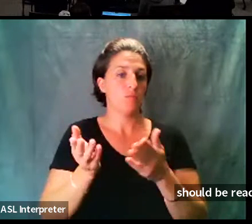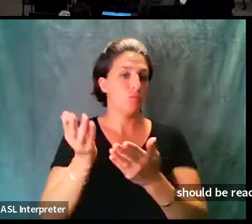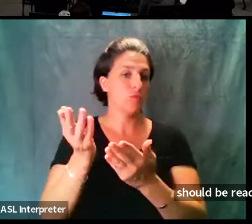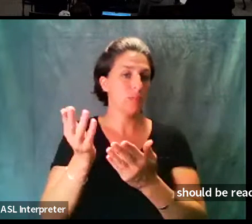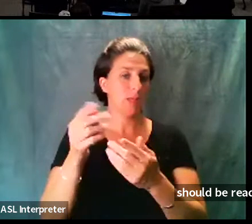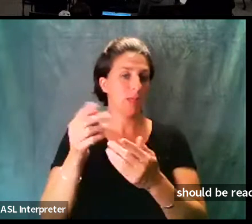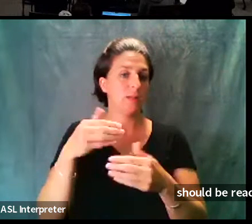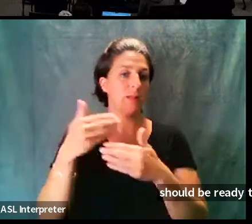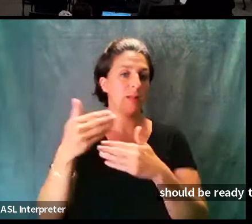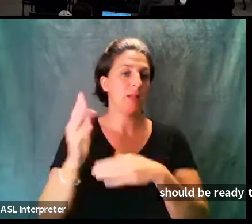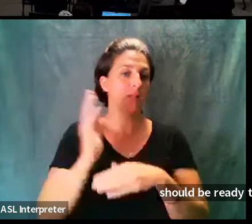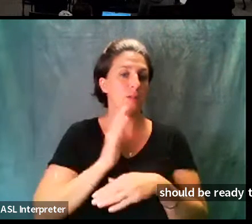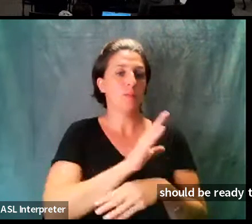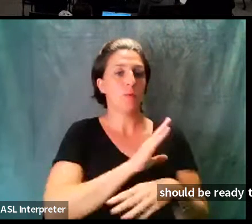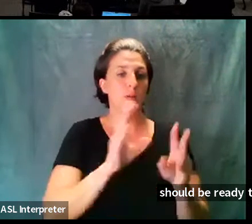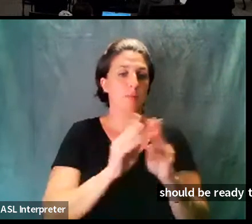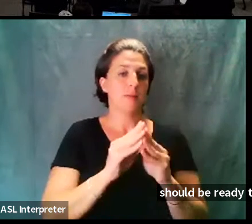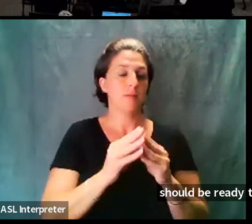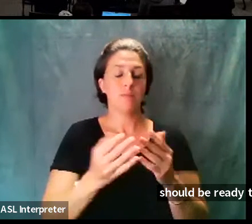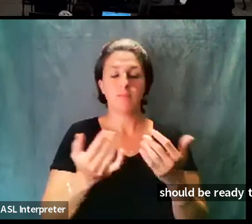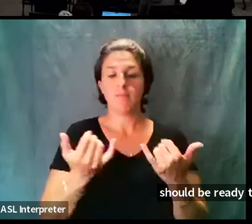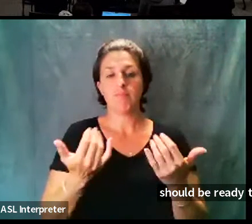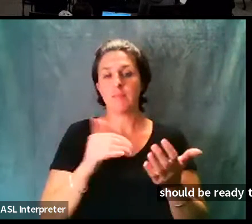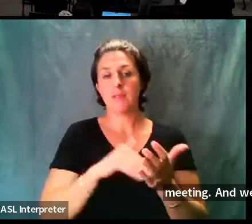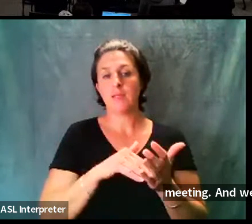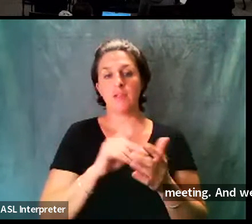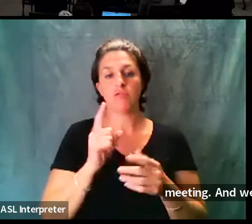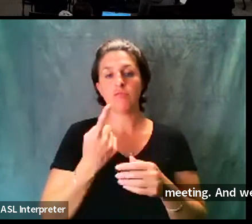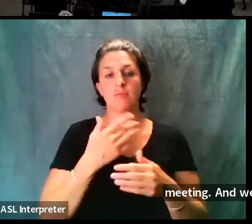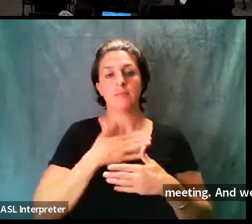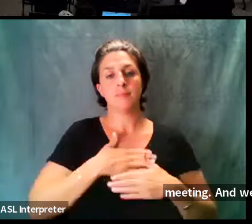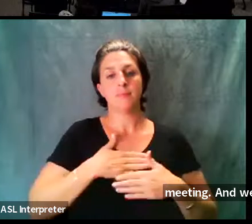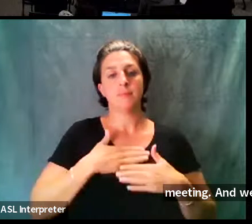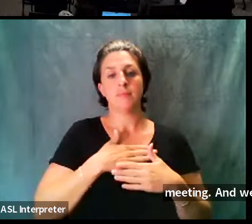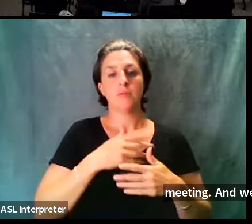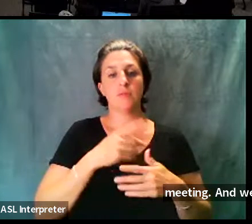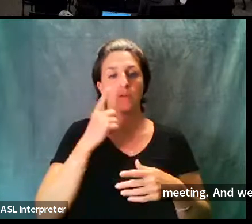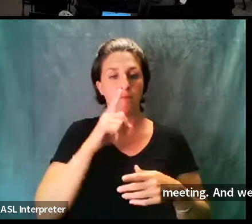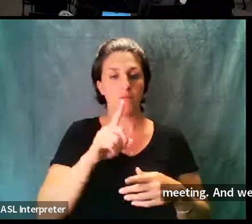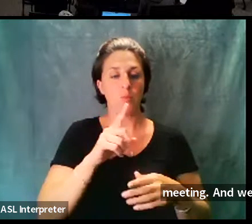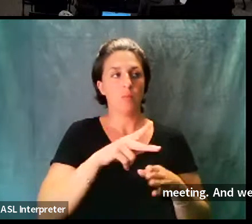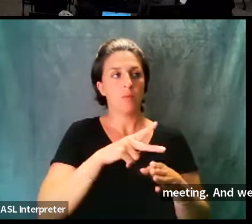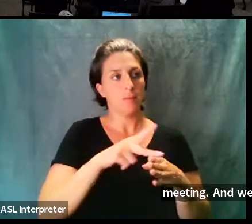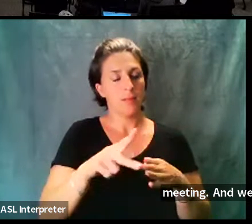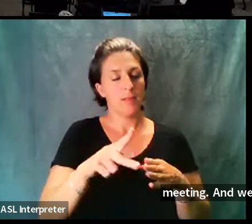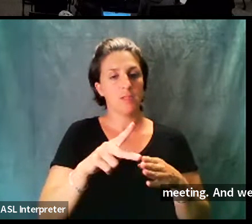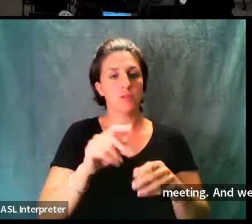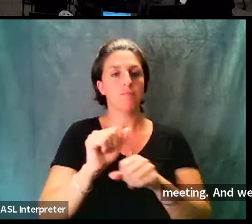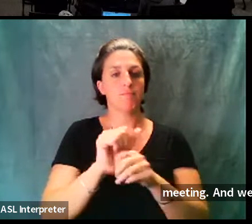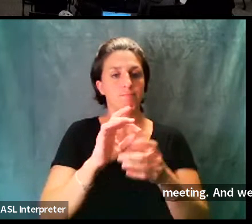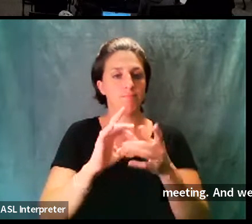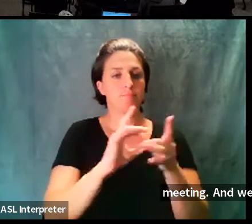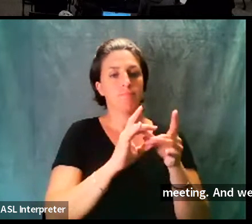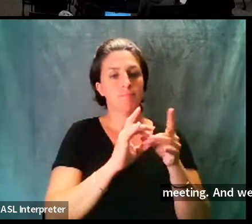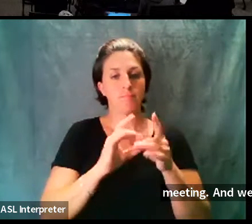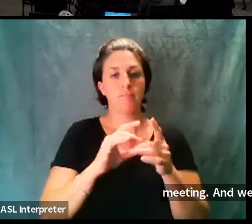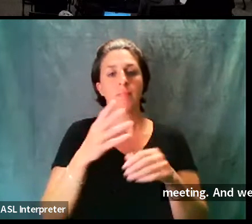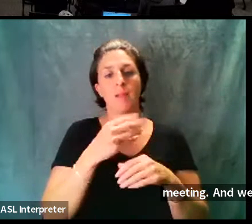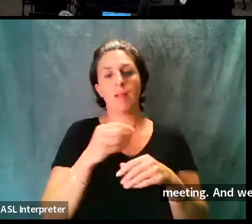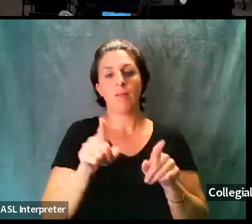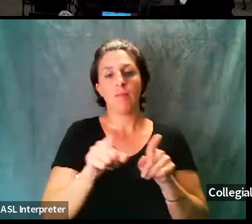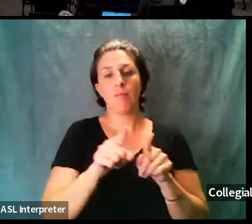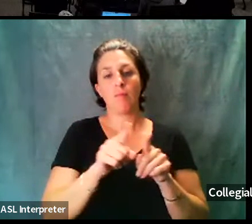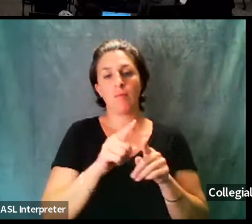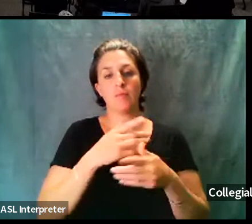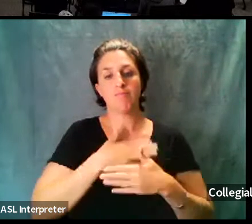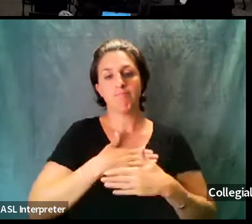We are, again, just pleased with the collegiality and professionalism. Also pleased to